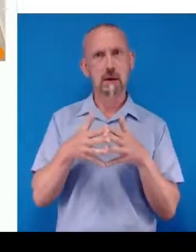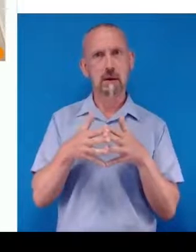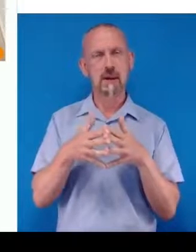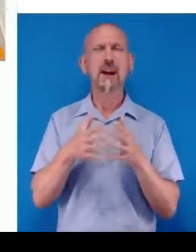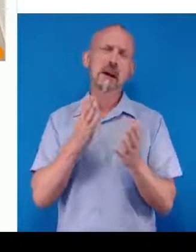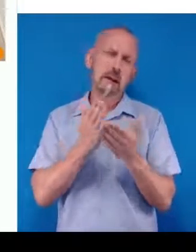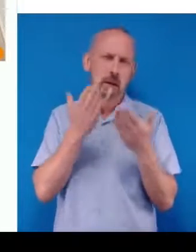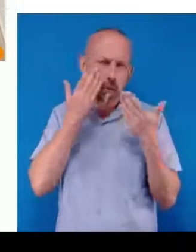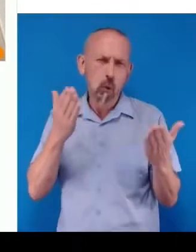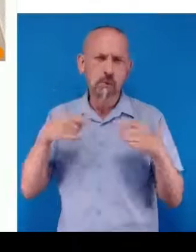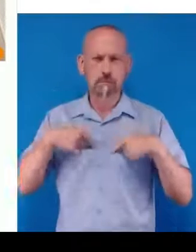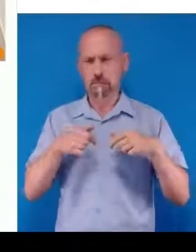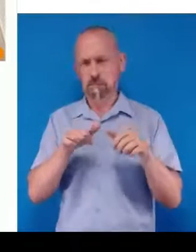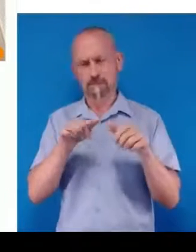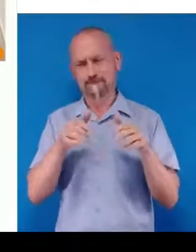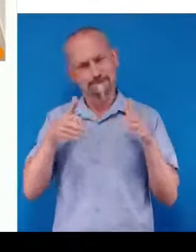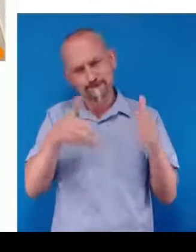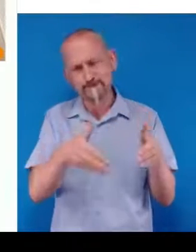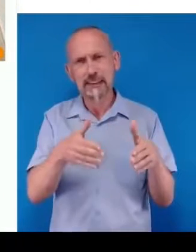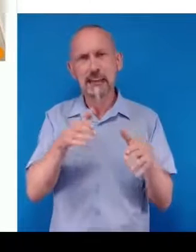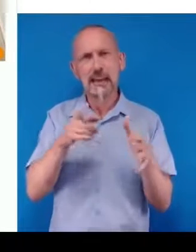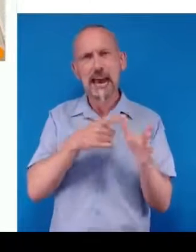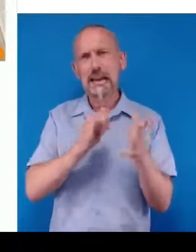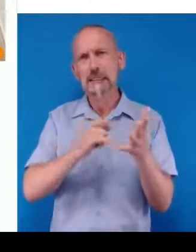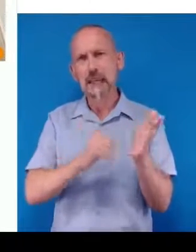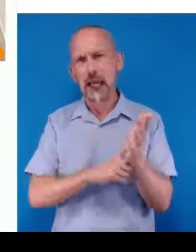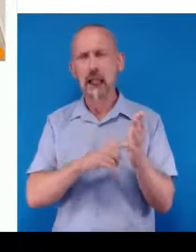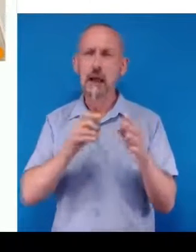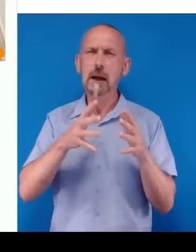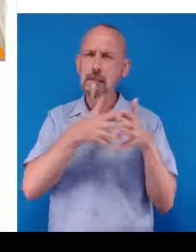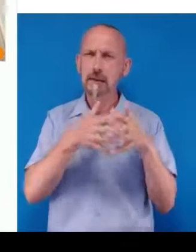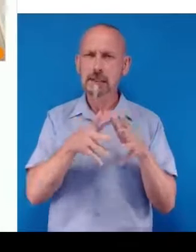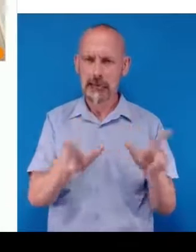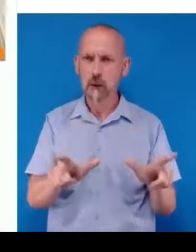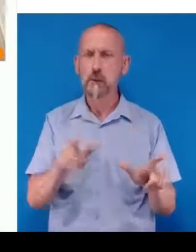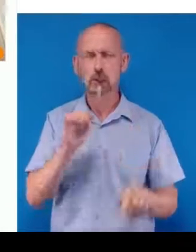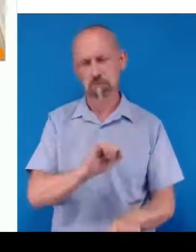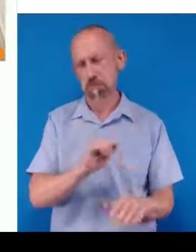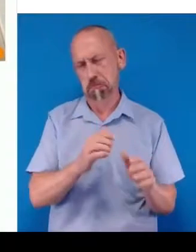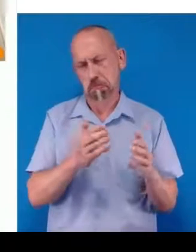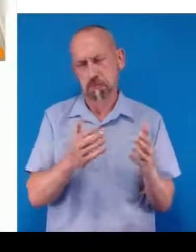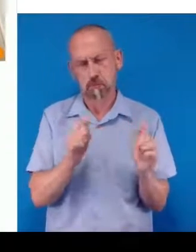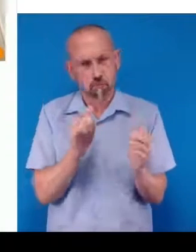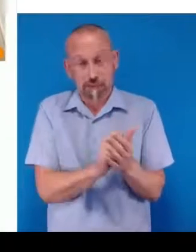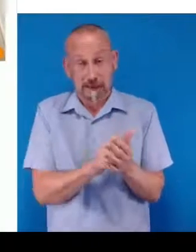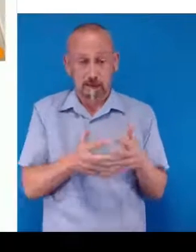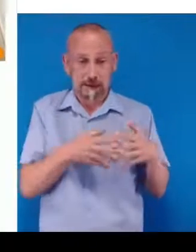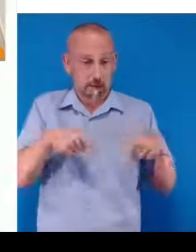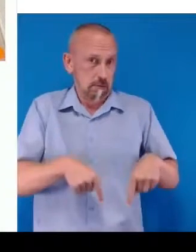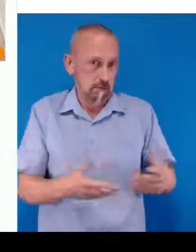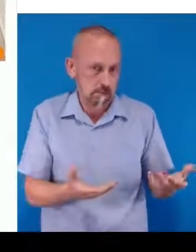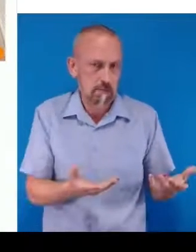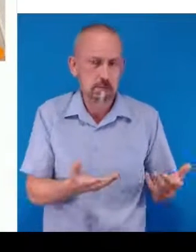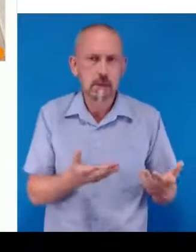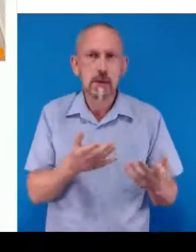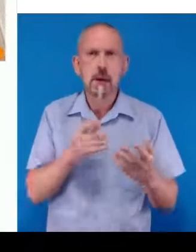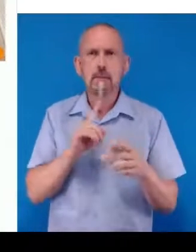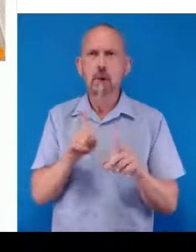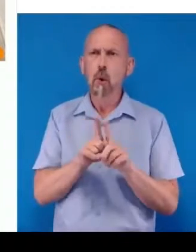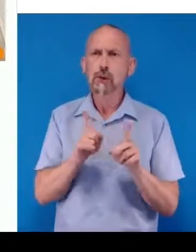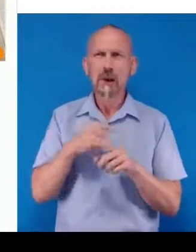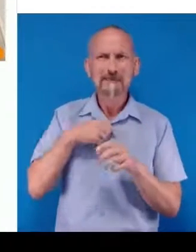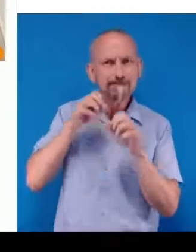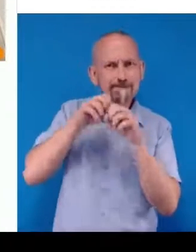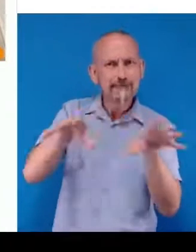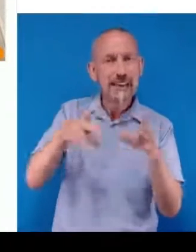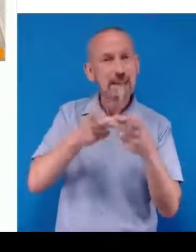Sign Language, but the problem is, and I keep saying this to the U.S. corporation, the U.S. global corporations, you need to be thinking